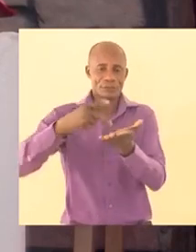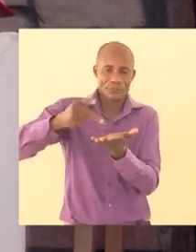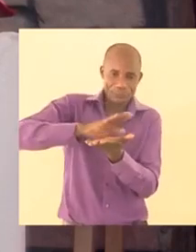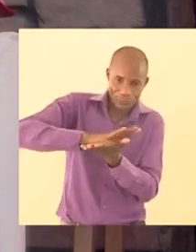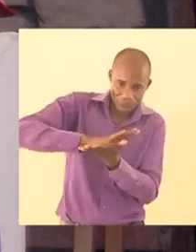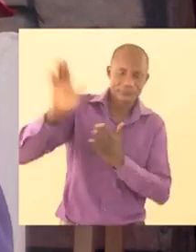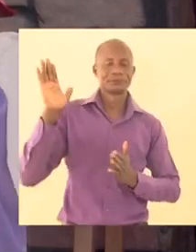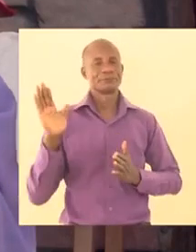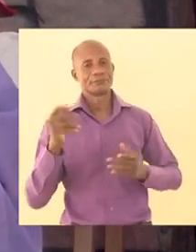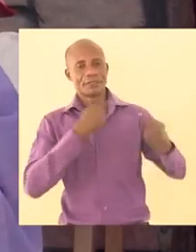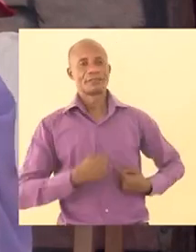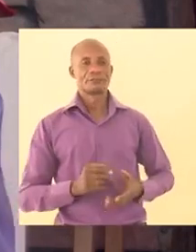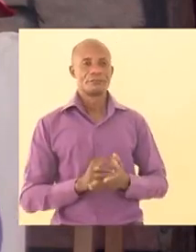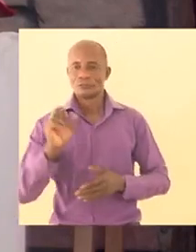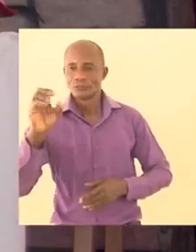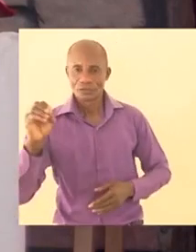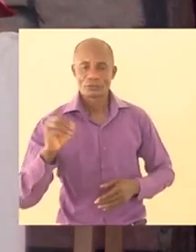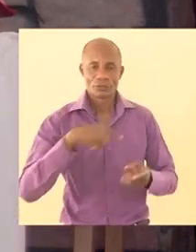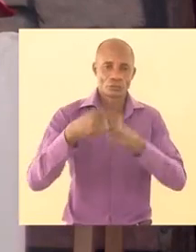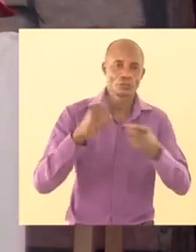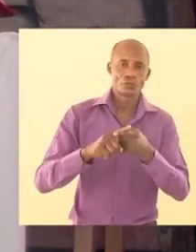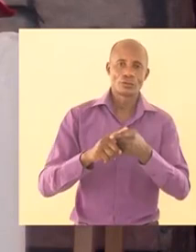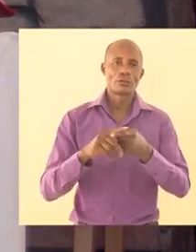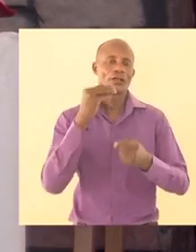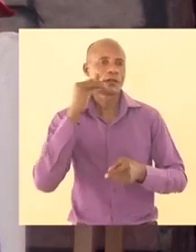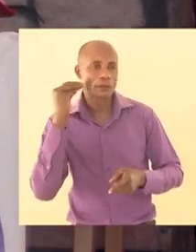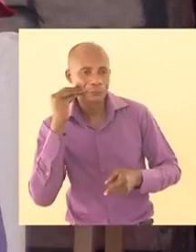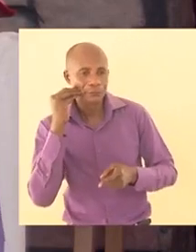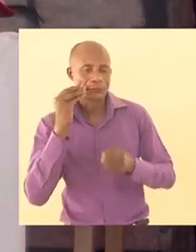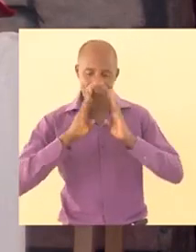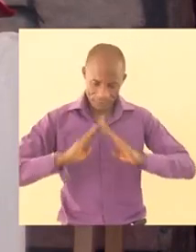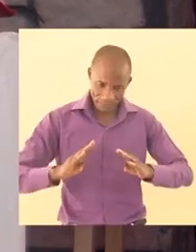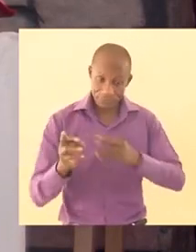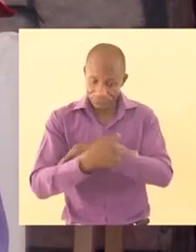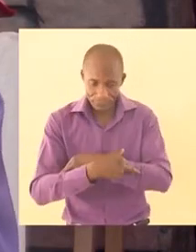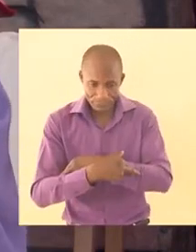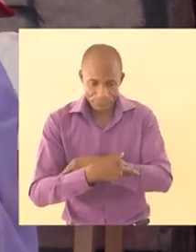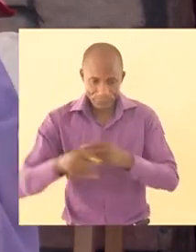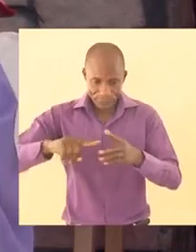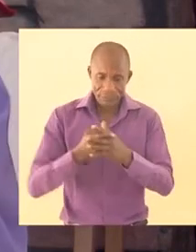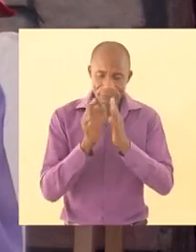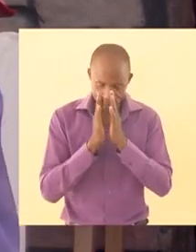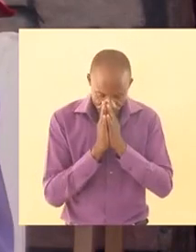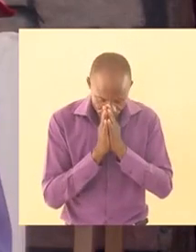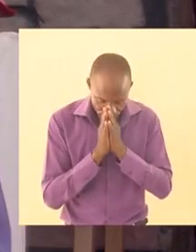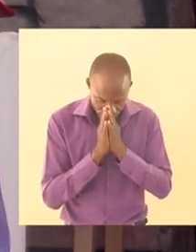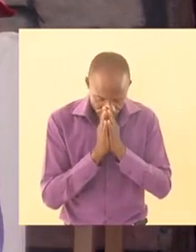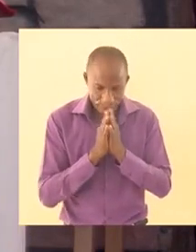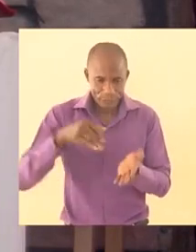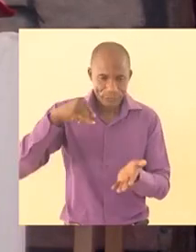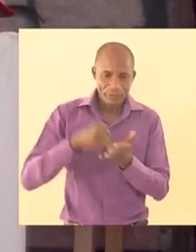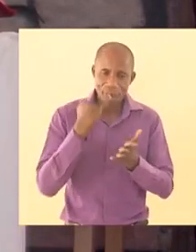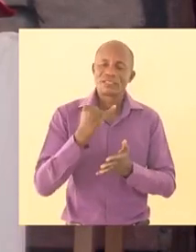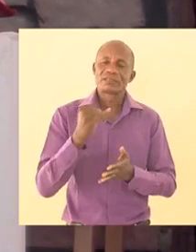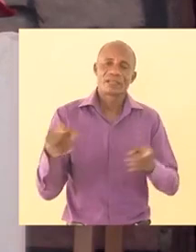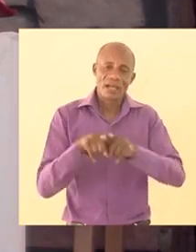purified heart. So when you go to your room and in the silence of your room and you begin to pray, it is